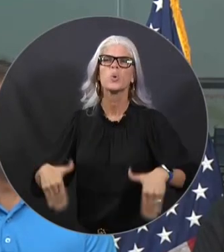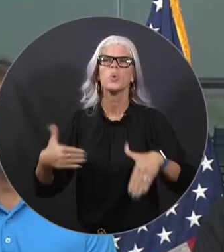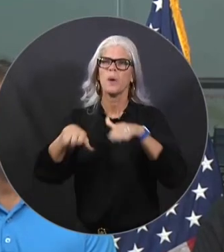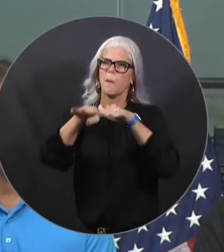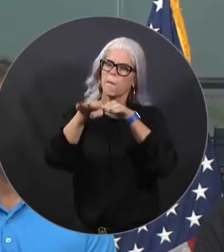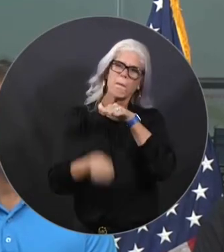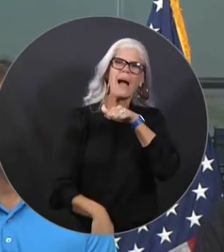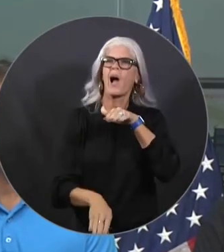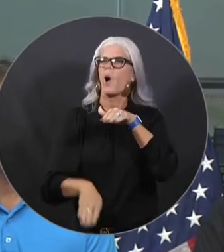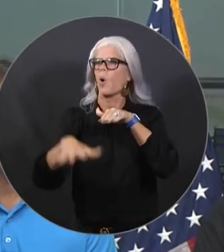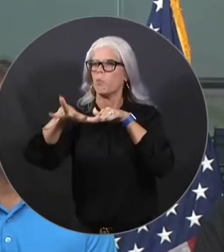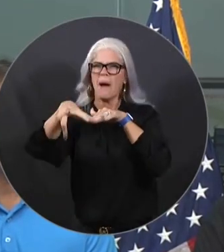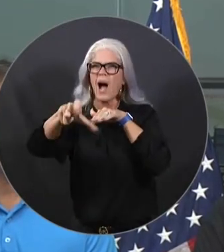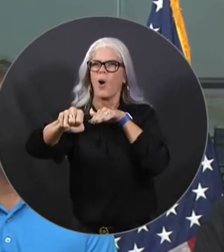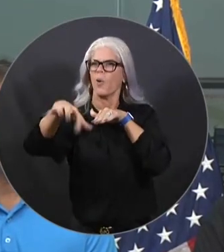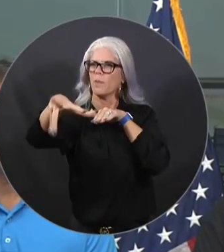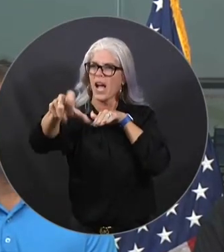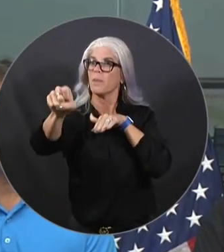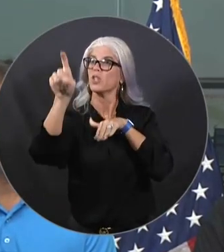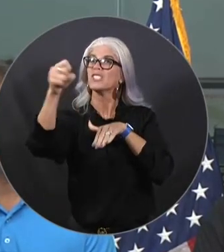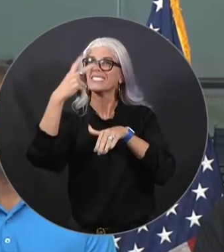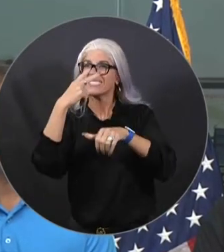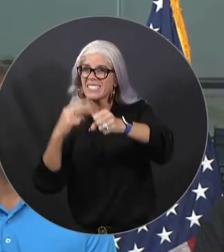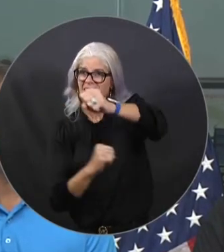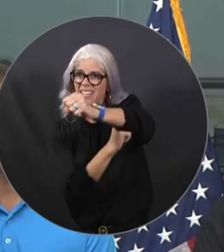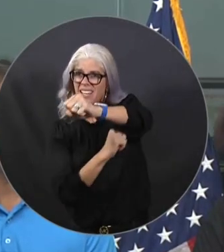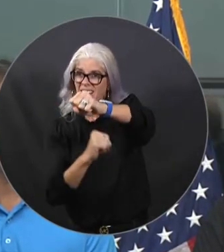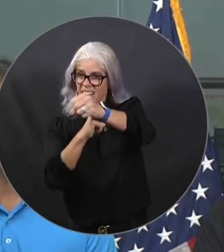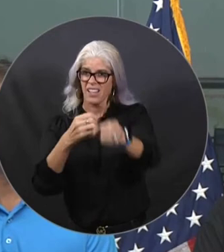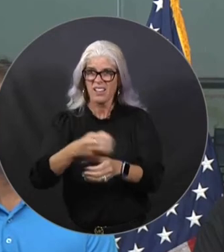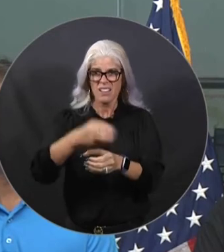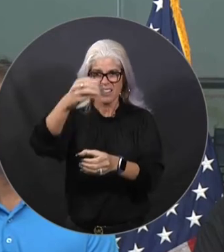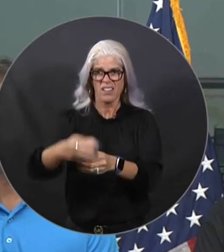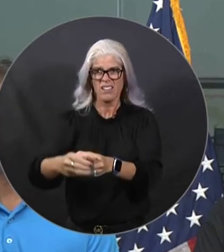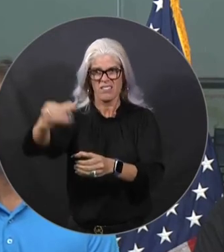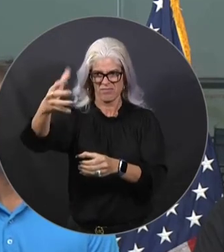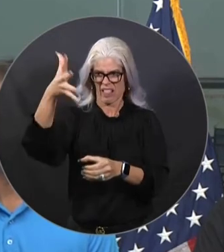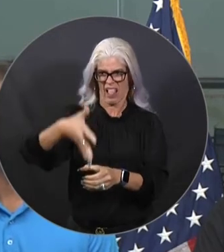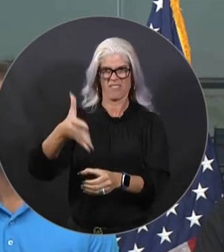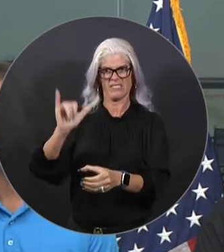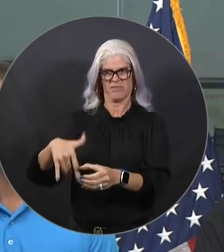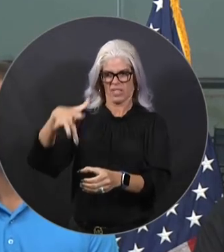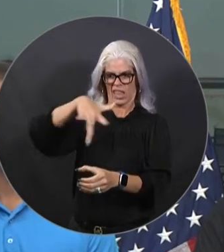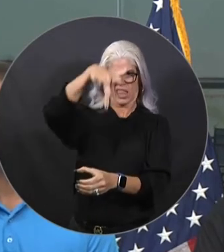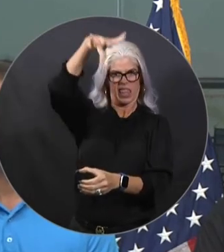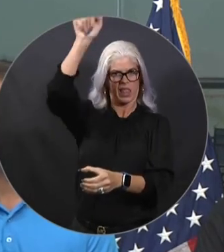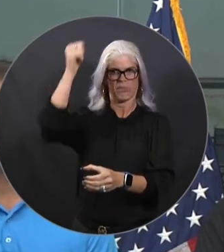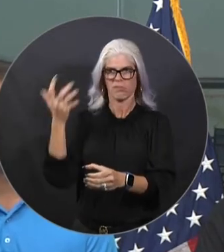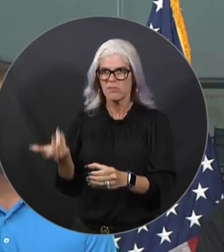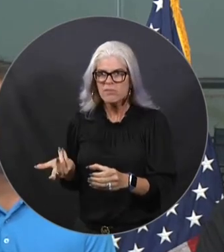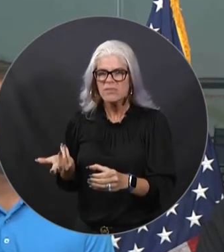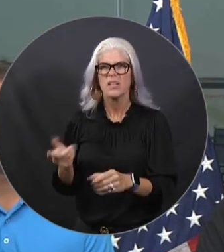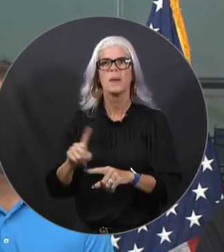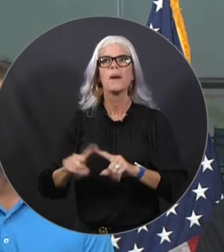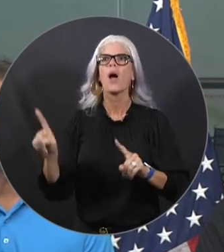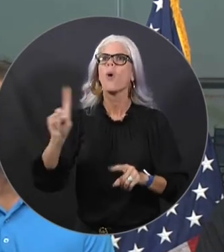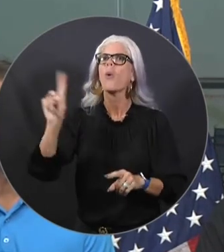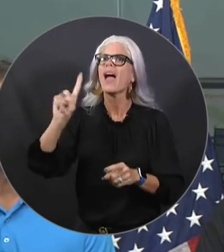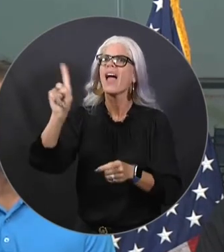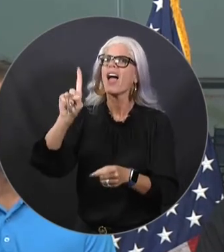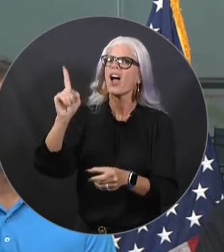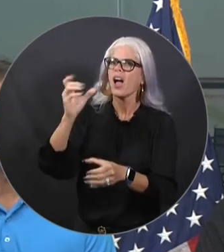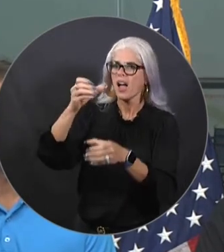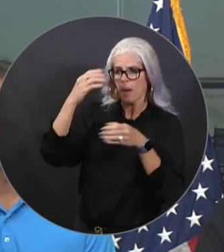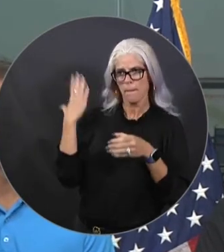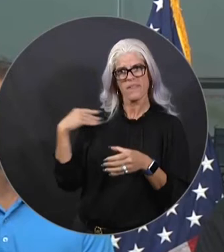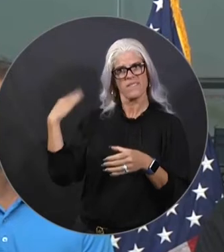the pylons on the water where you had that part of the bridge, that actually was good. It was the point where it was on a sandbar that just got